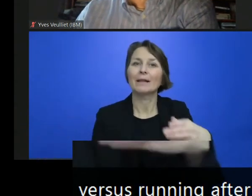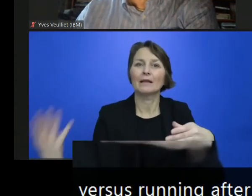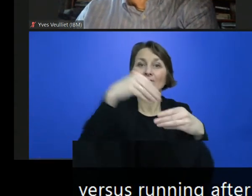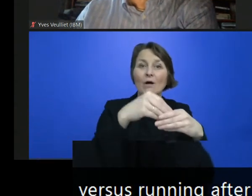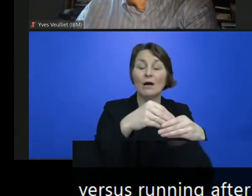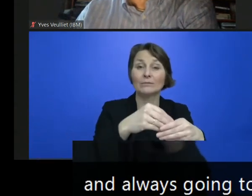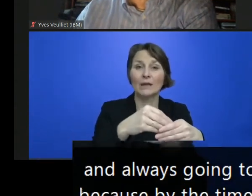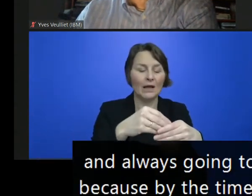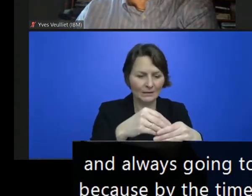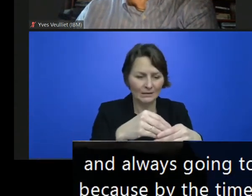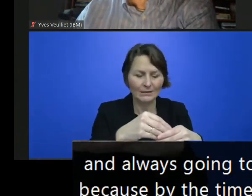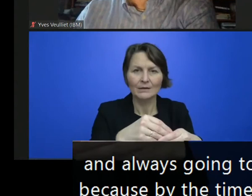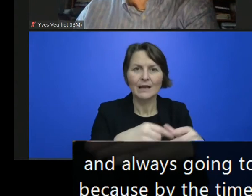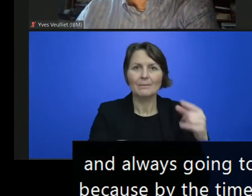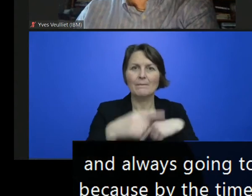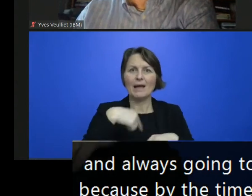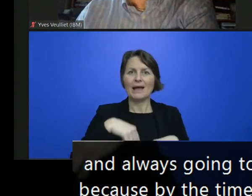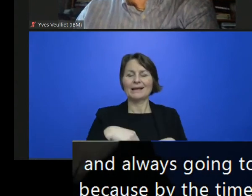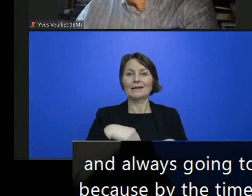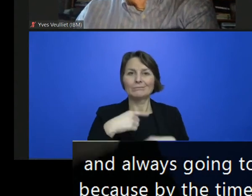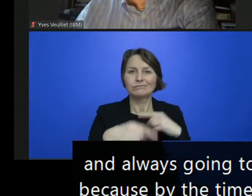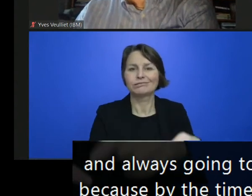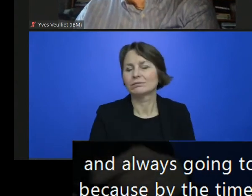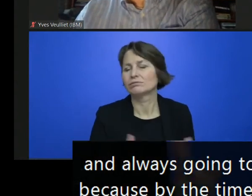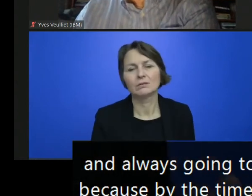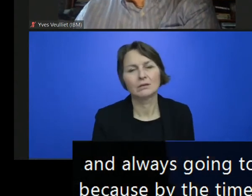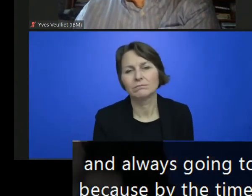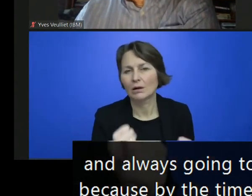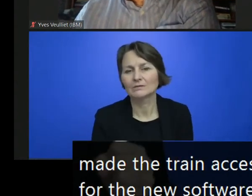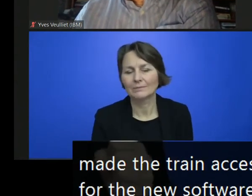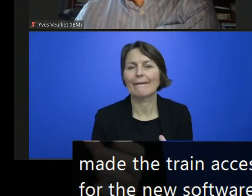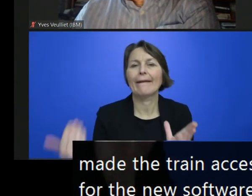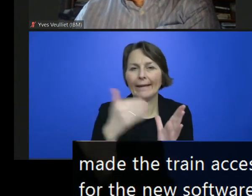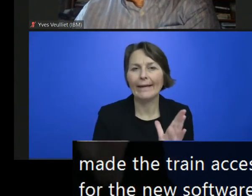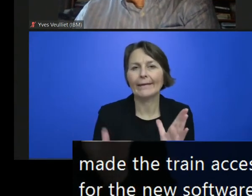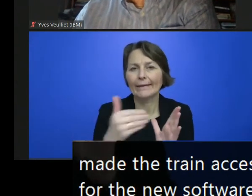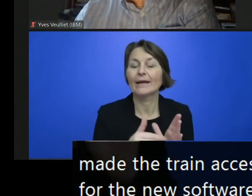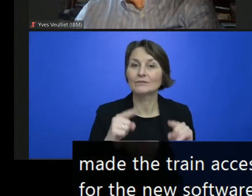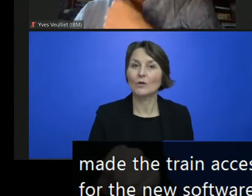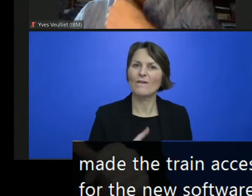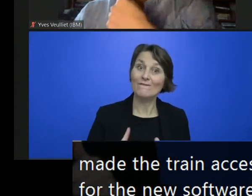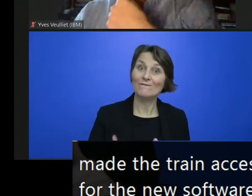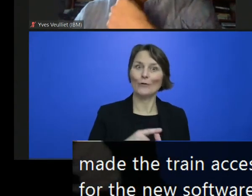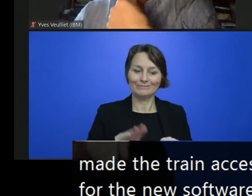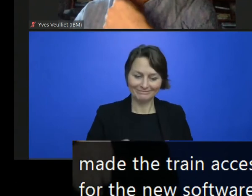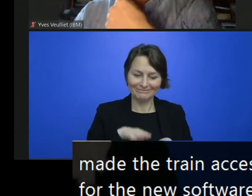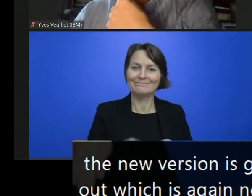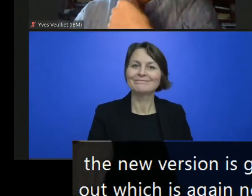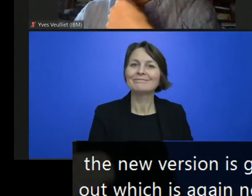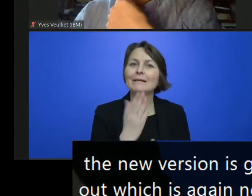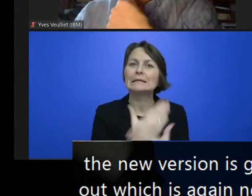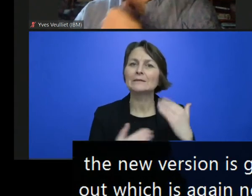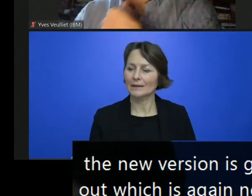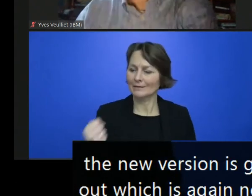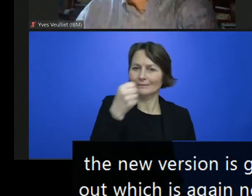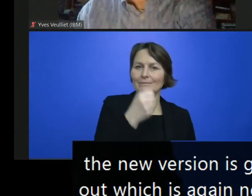again is not accessible. No? So I was just wondering, have you seen any example, and question goes to both of you, perhaps particularly also